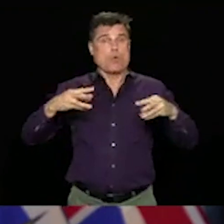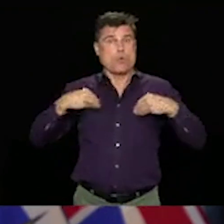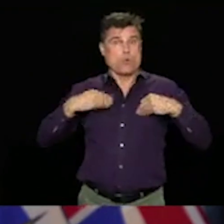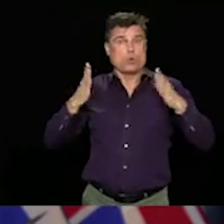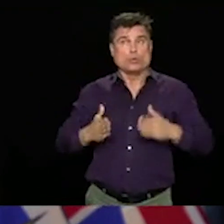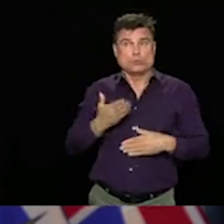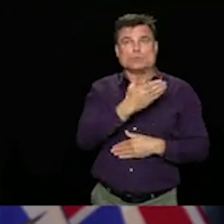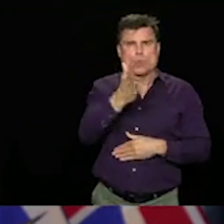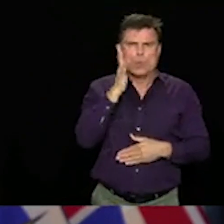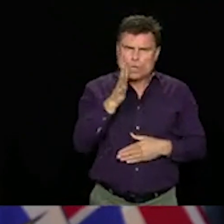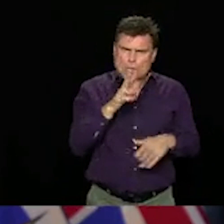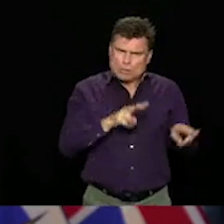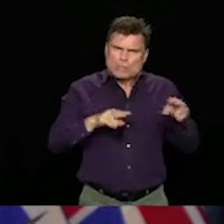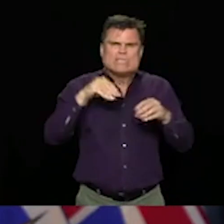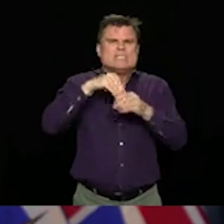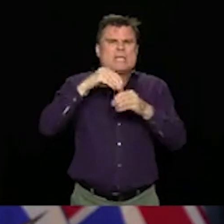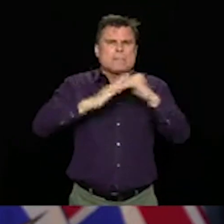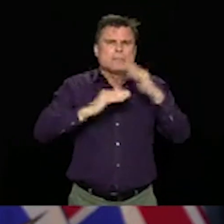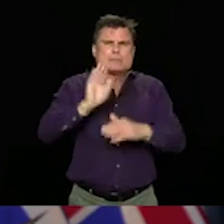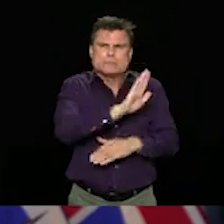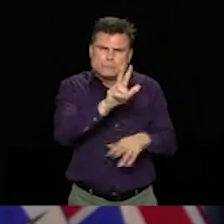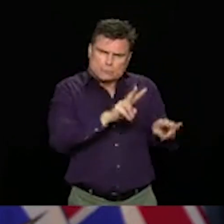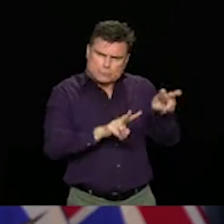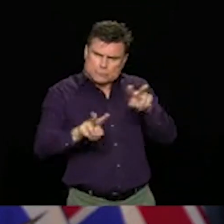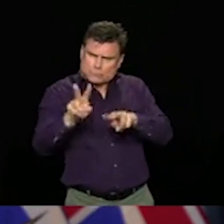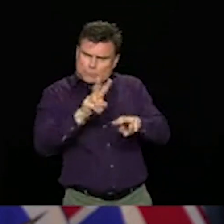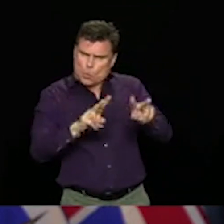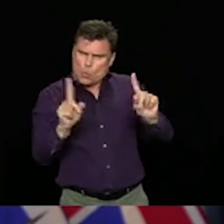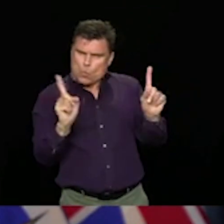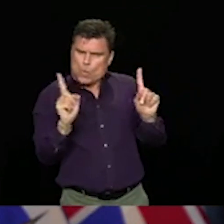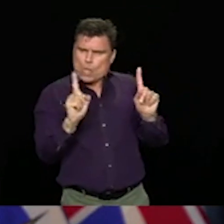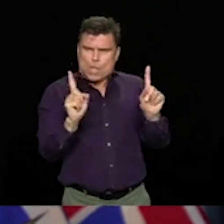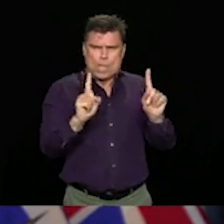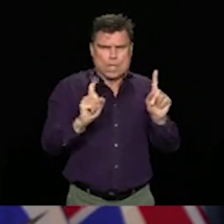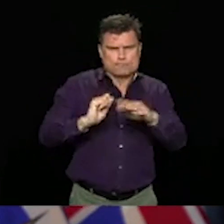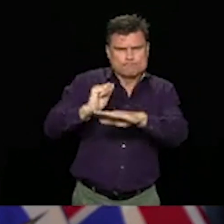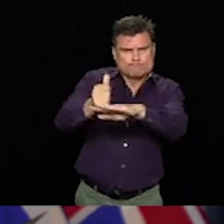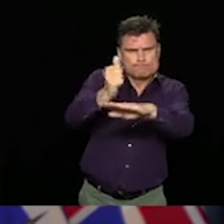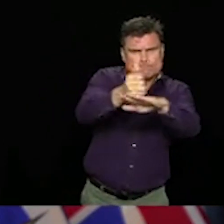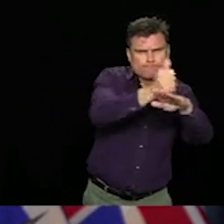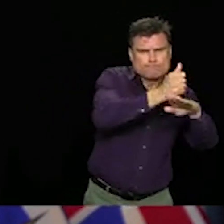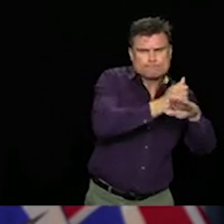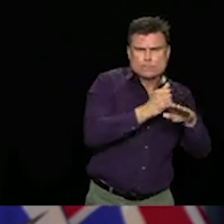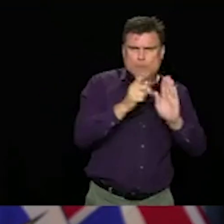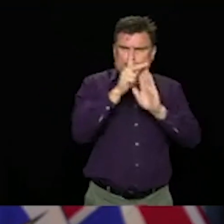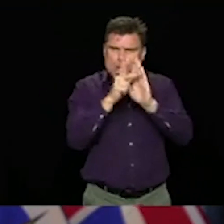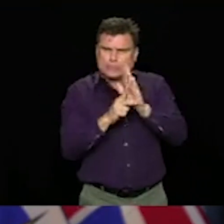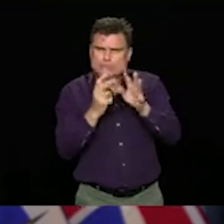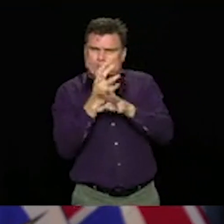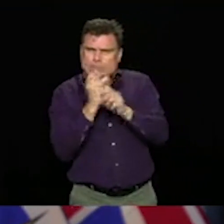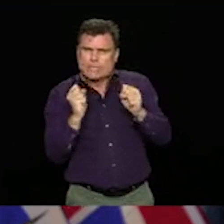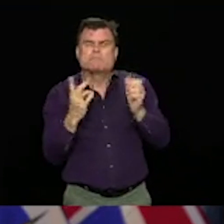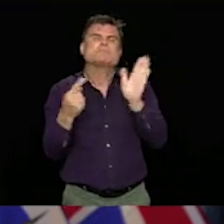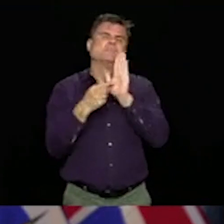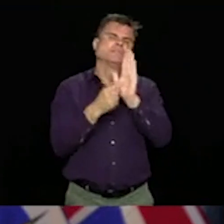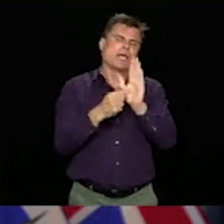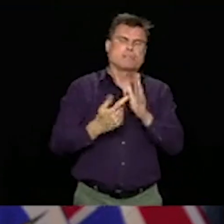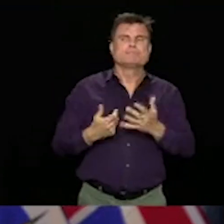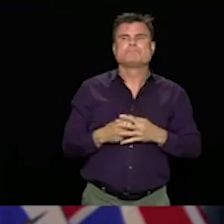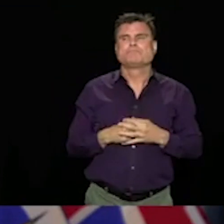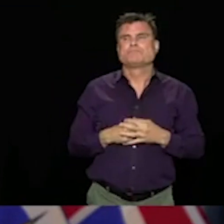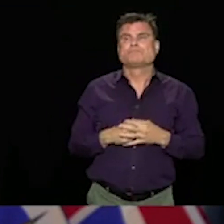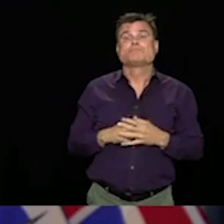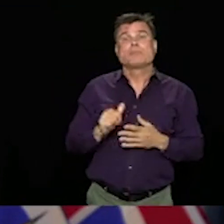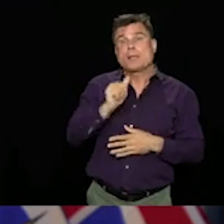requirements for measures to be put in place so that people aren't congregating on the way to the washroom, for example.